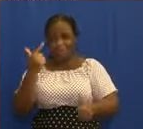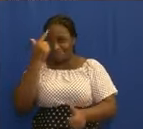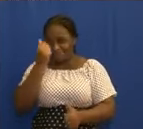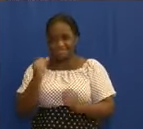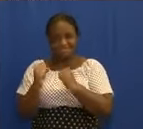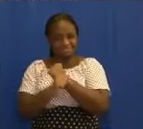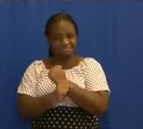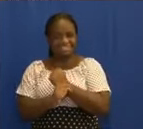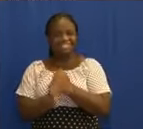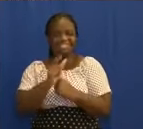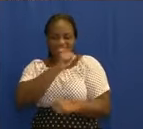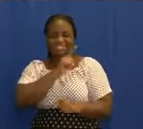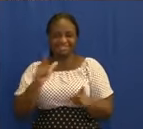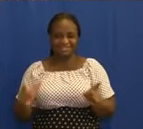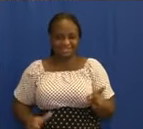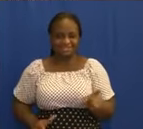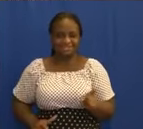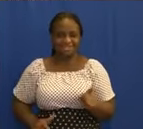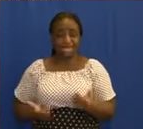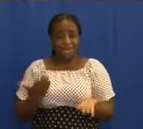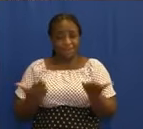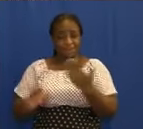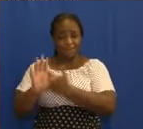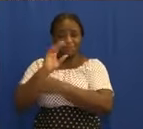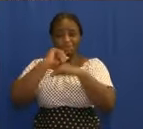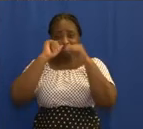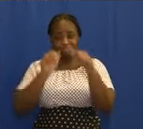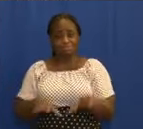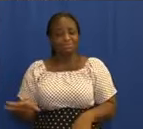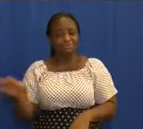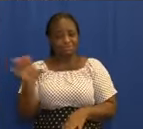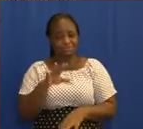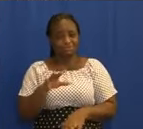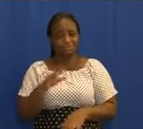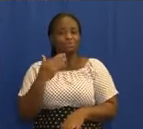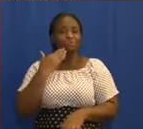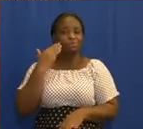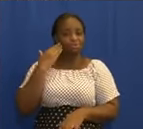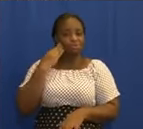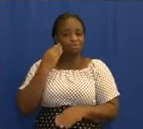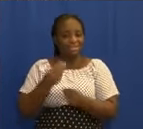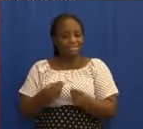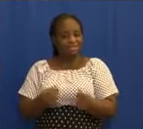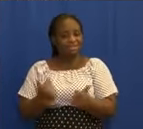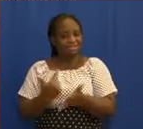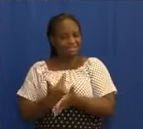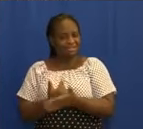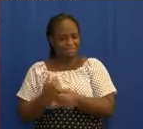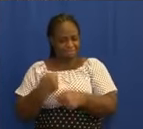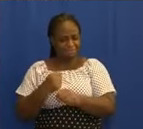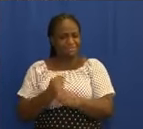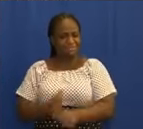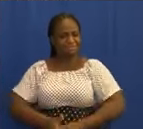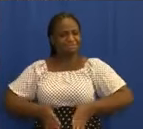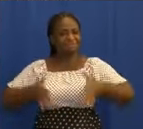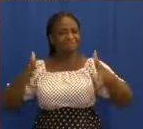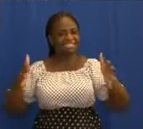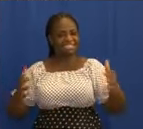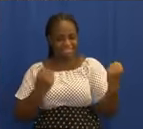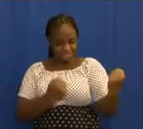the battle is the Lord's. May God bless us all in our homeland Ghana and make her